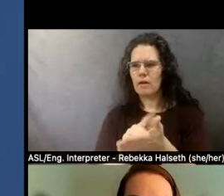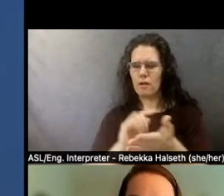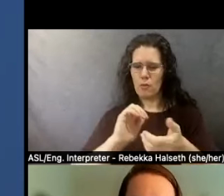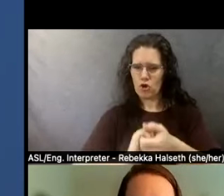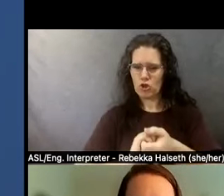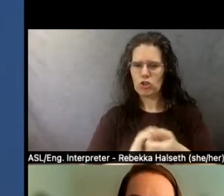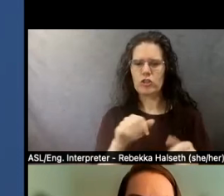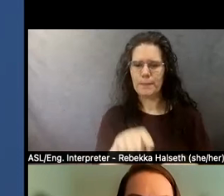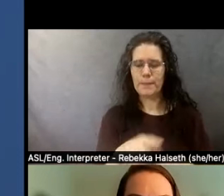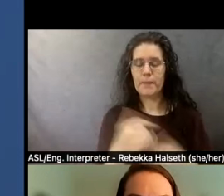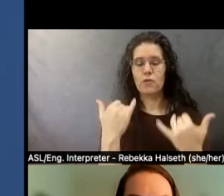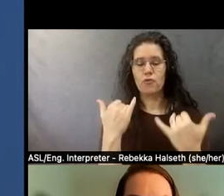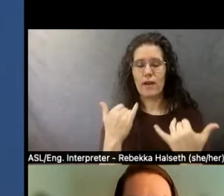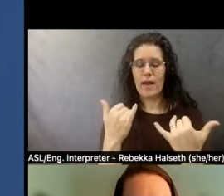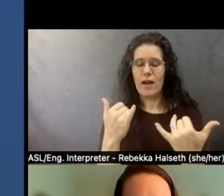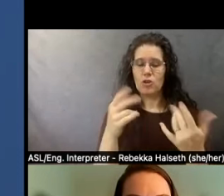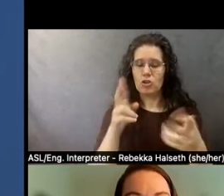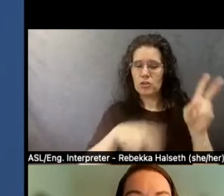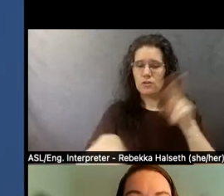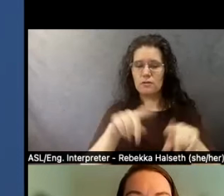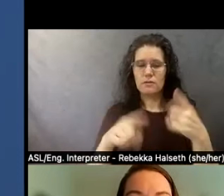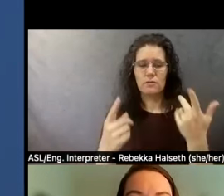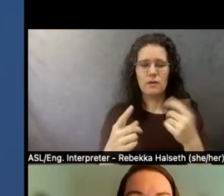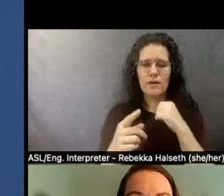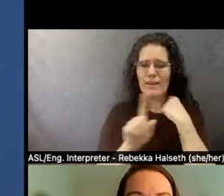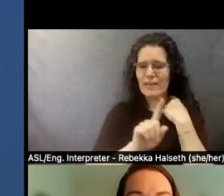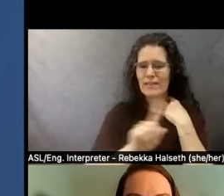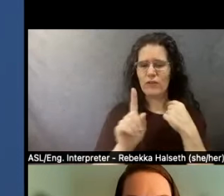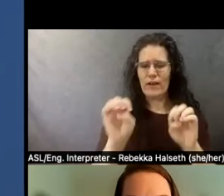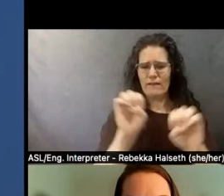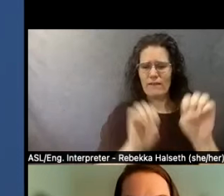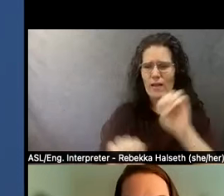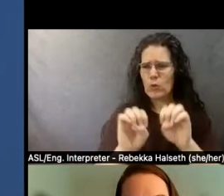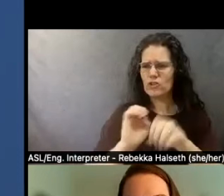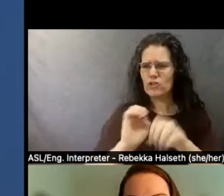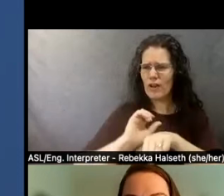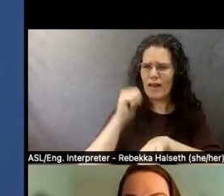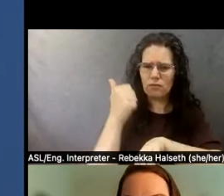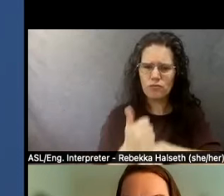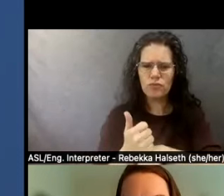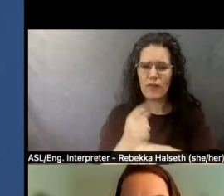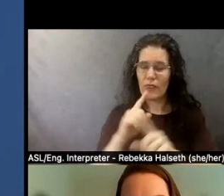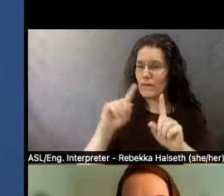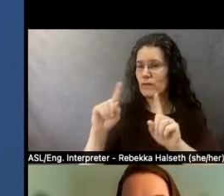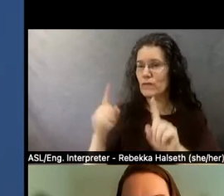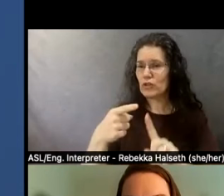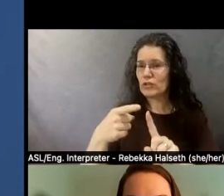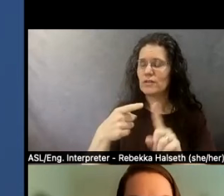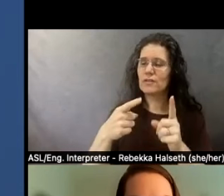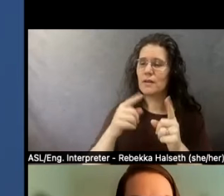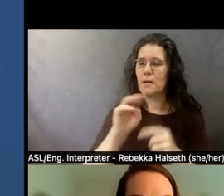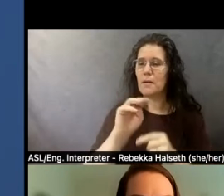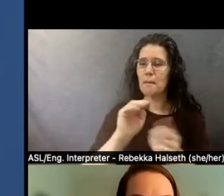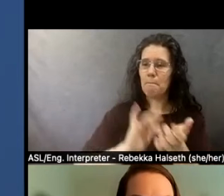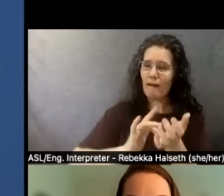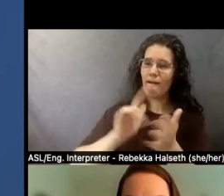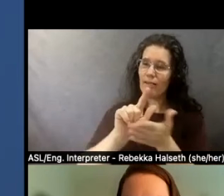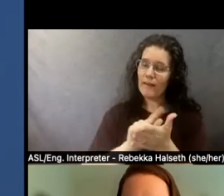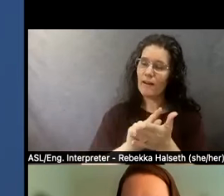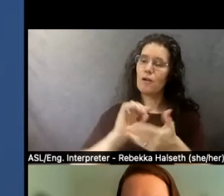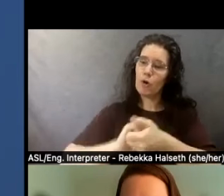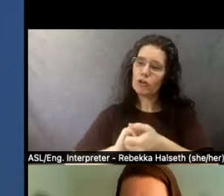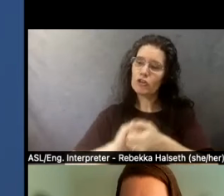and evaluation of the first pediatric-focused medical legal partnership in the state of Delaware. So welcome to Dr.